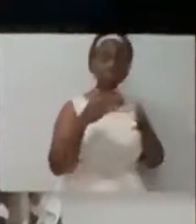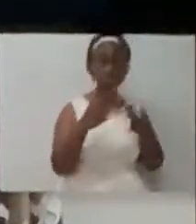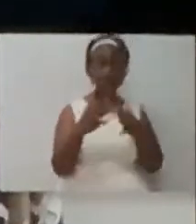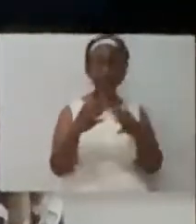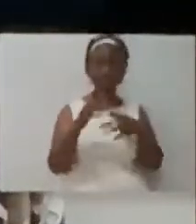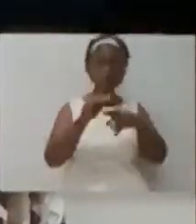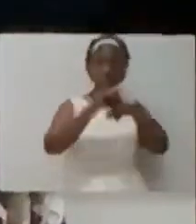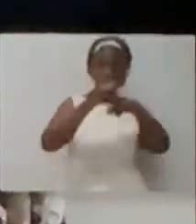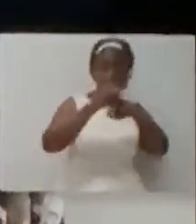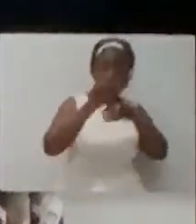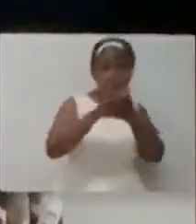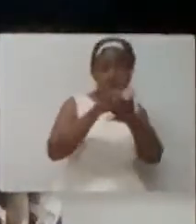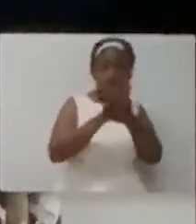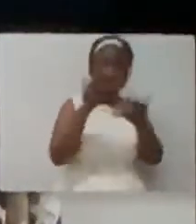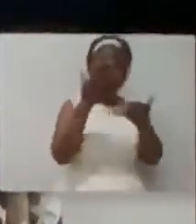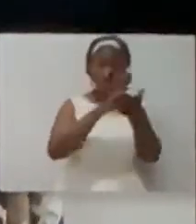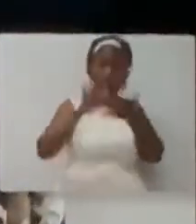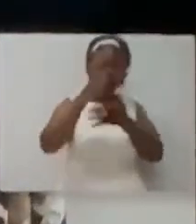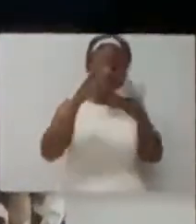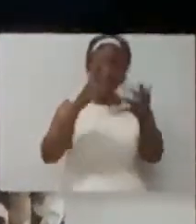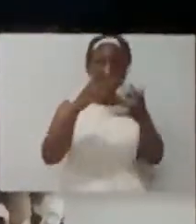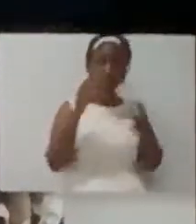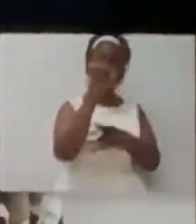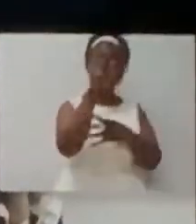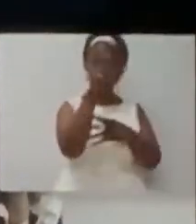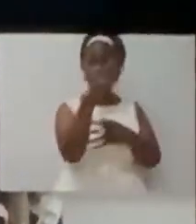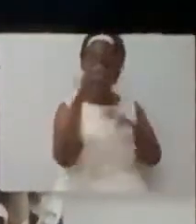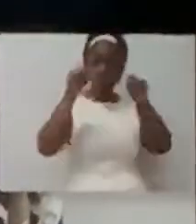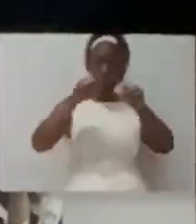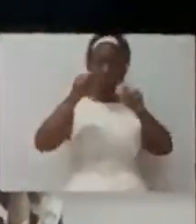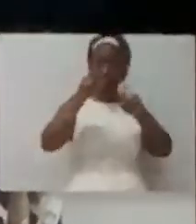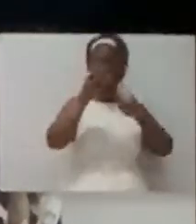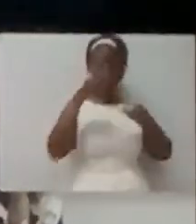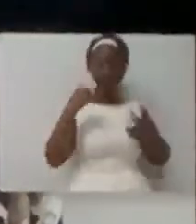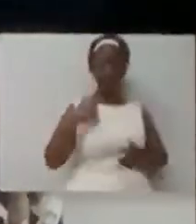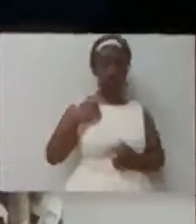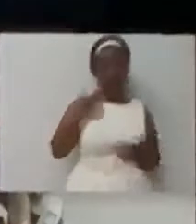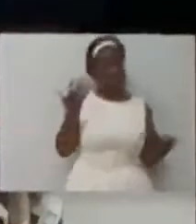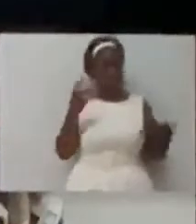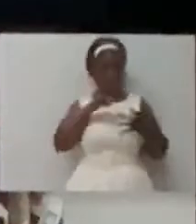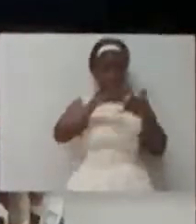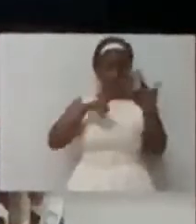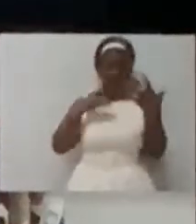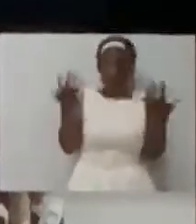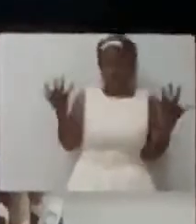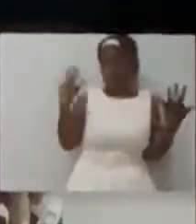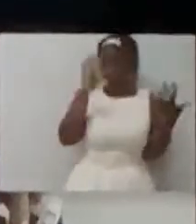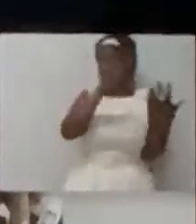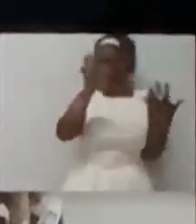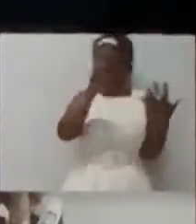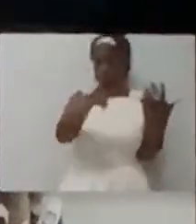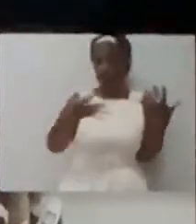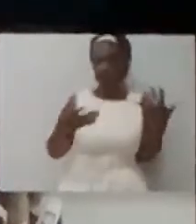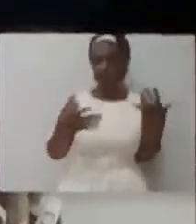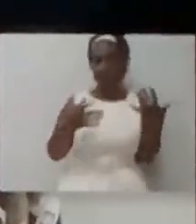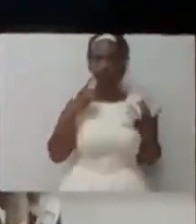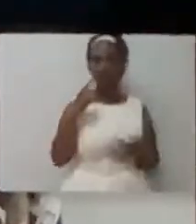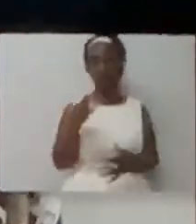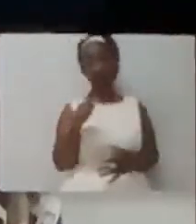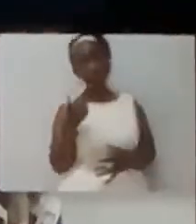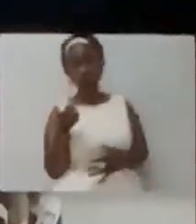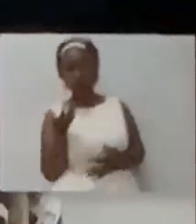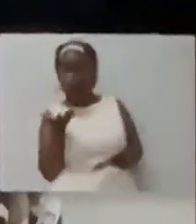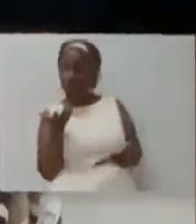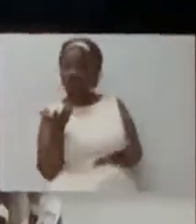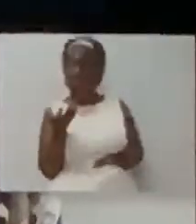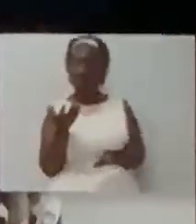trade school, maybe college. For others, maybe the job market, or perhaps the military. Others, and I'm totally jealous